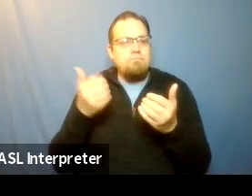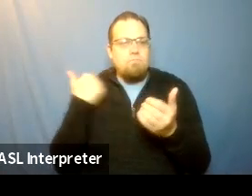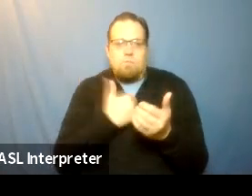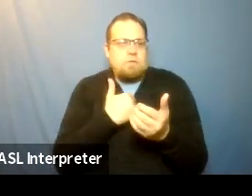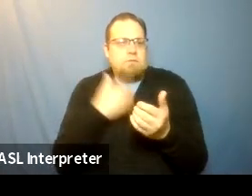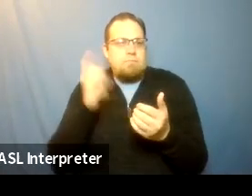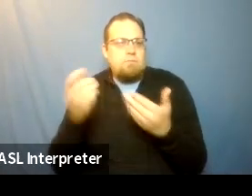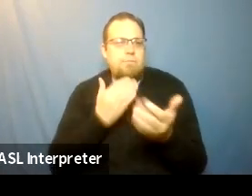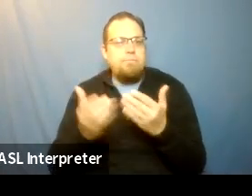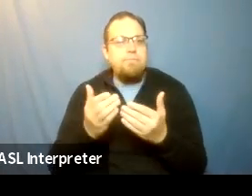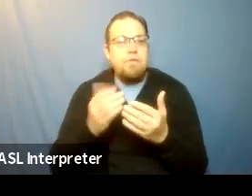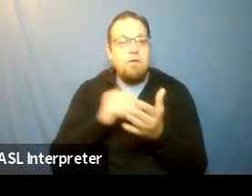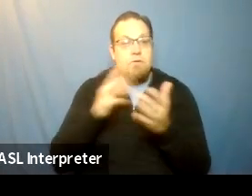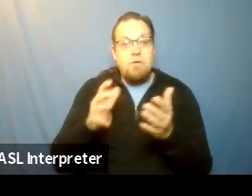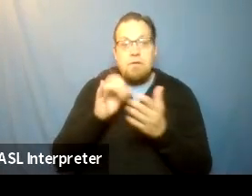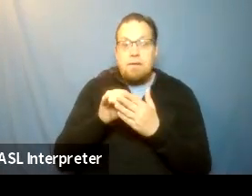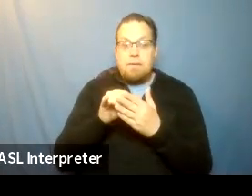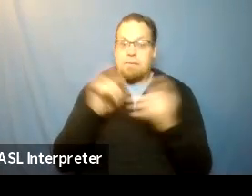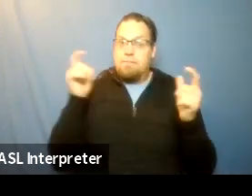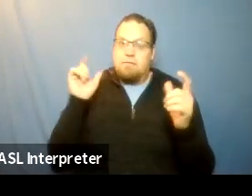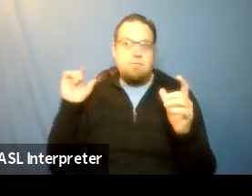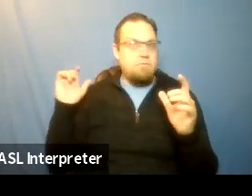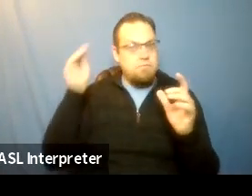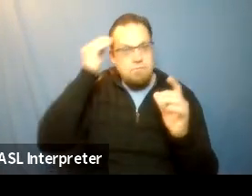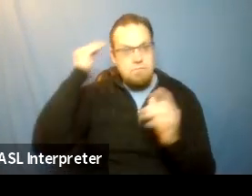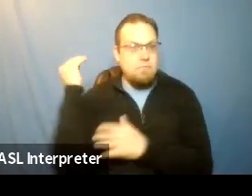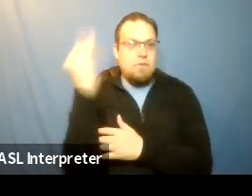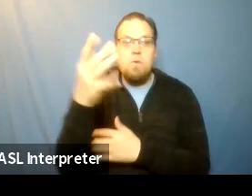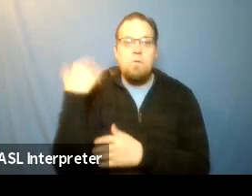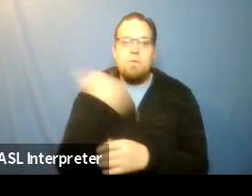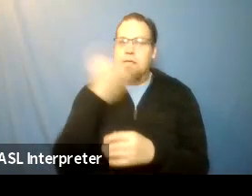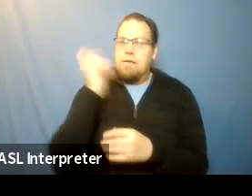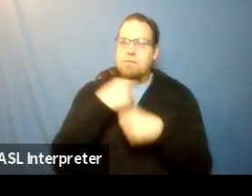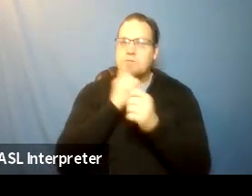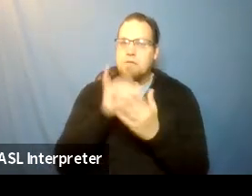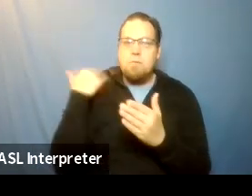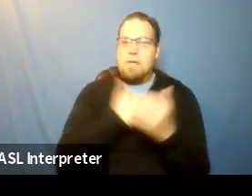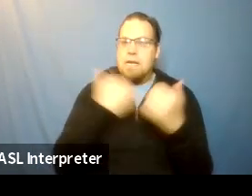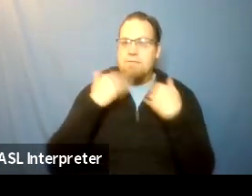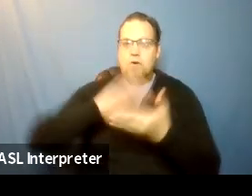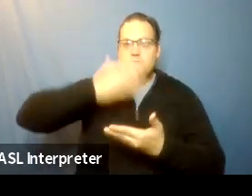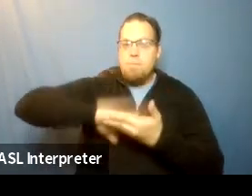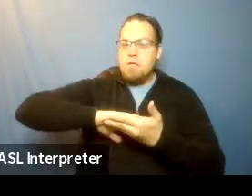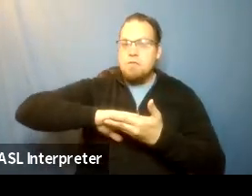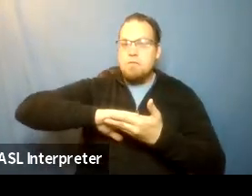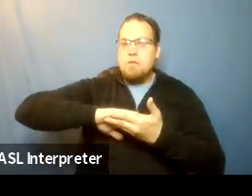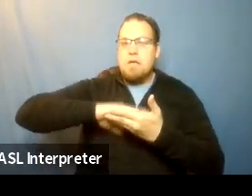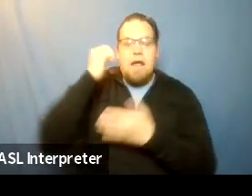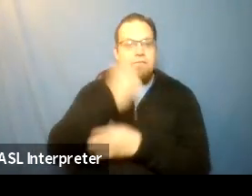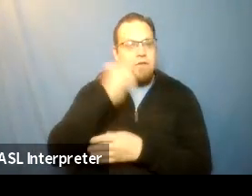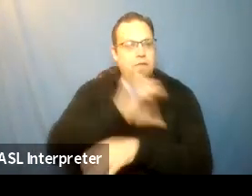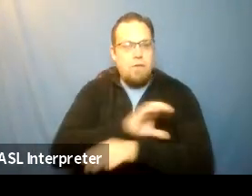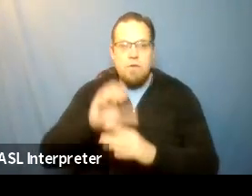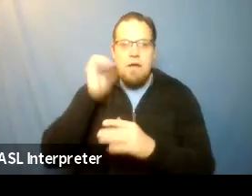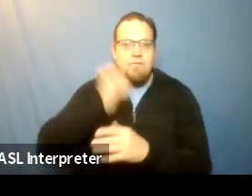Students, big bullet here in my mind is we got to make sure, obviously, that we have our Chromebooks or computers every day, and that